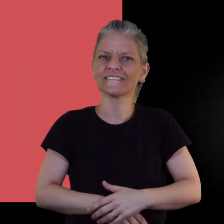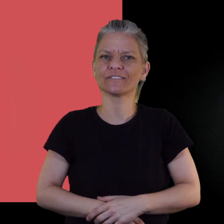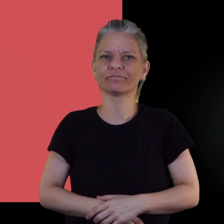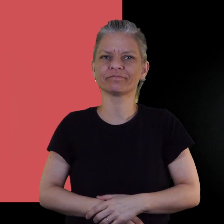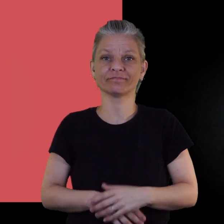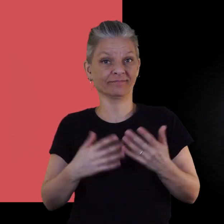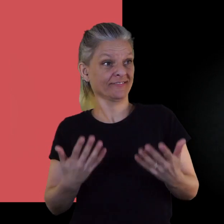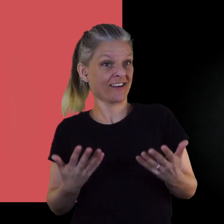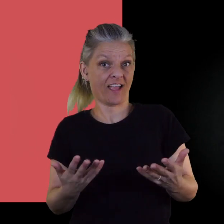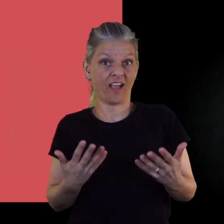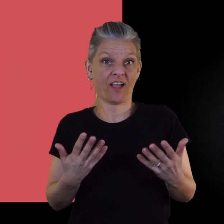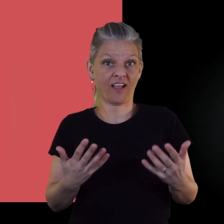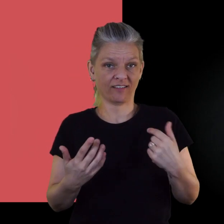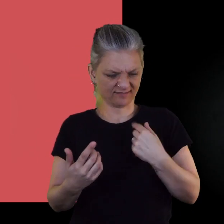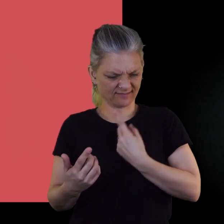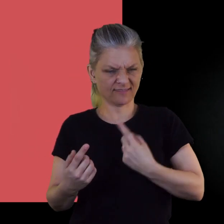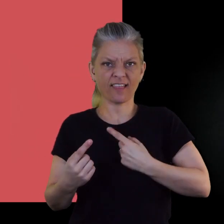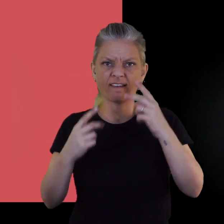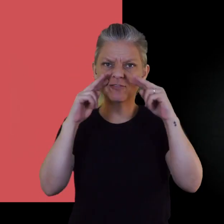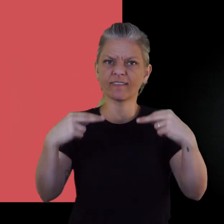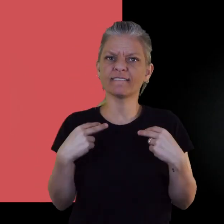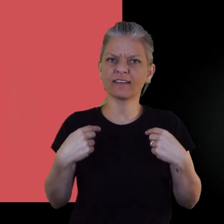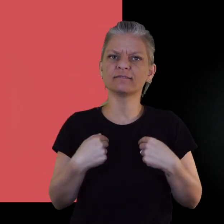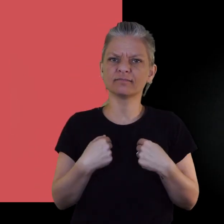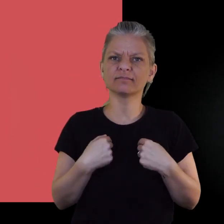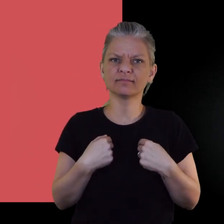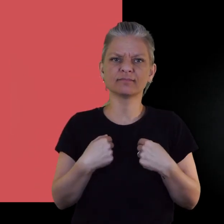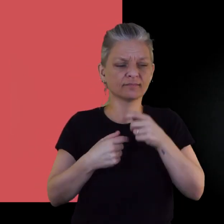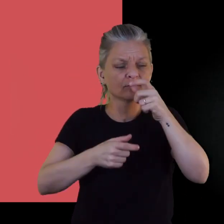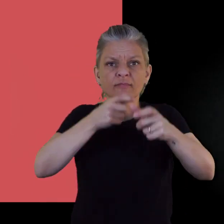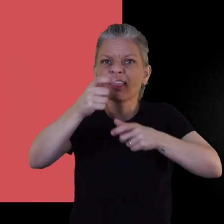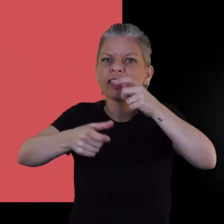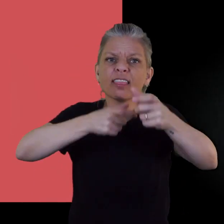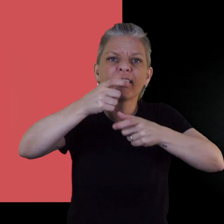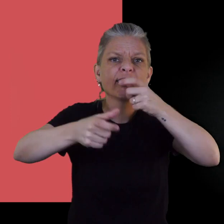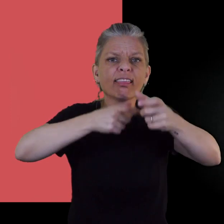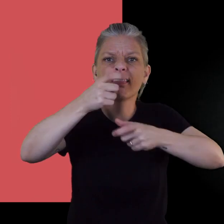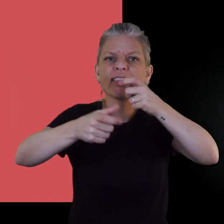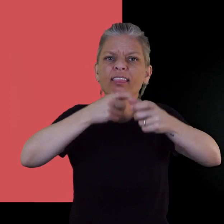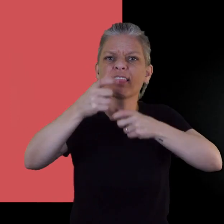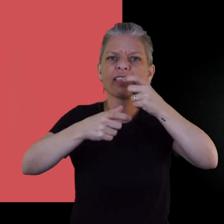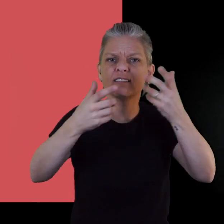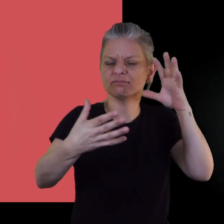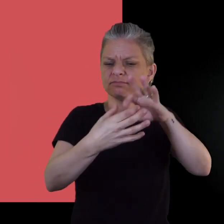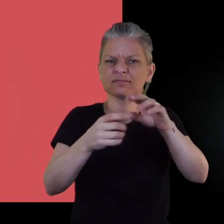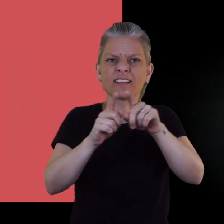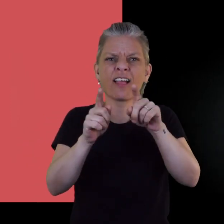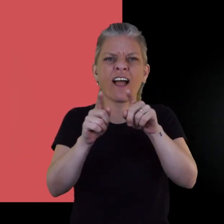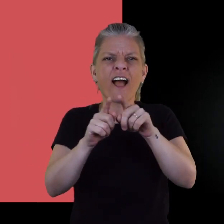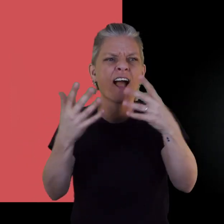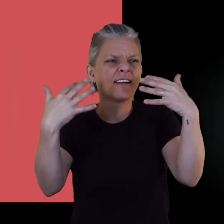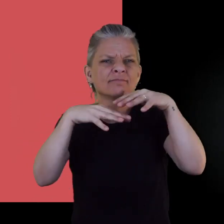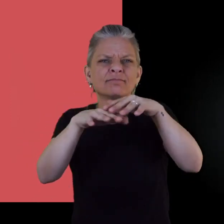Even now, after all my self-reflection, the words still stumble out my mouth like emerging from a cave in a drought.